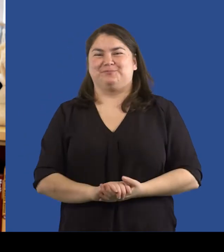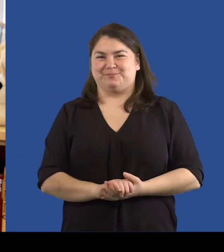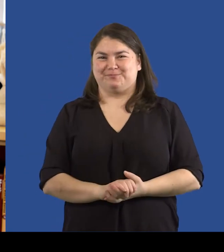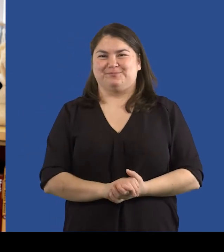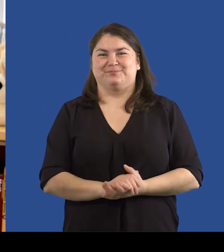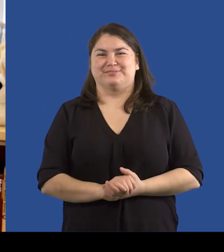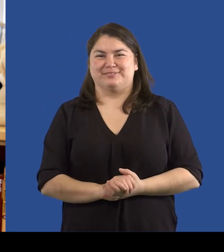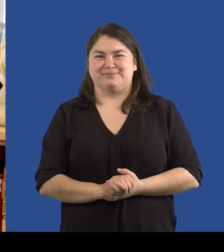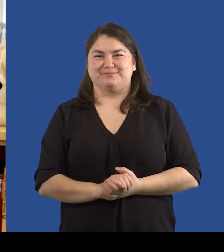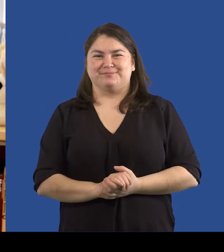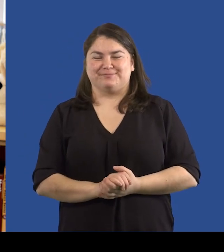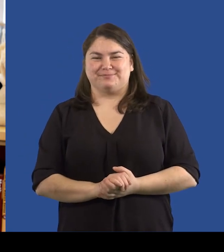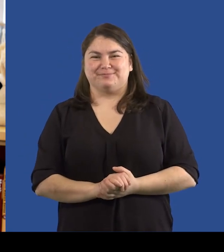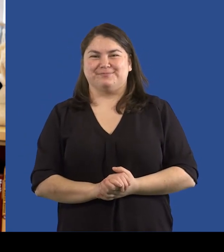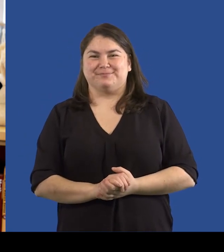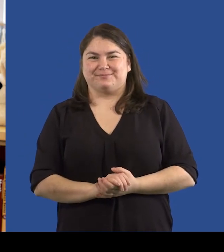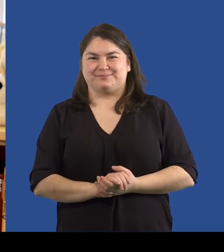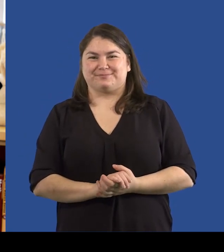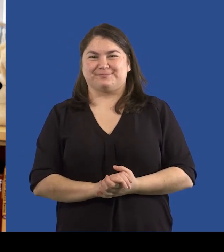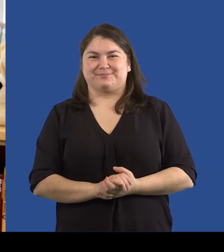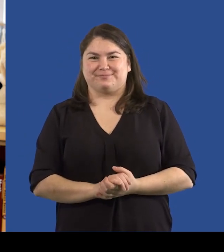movies.